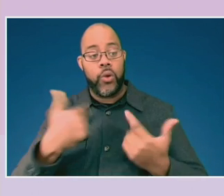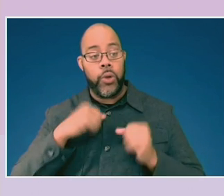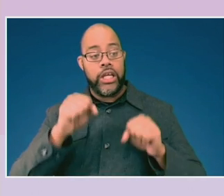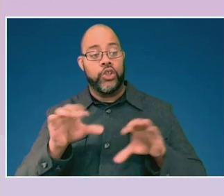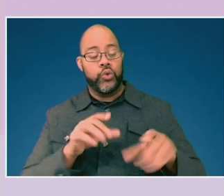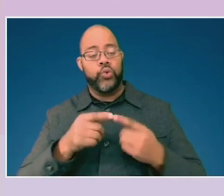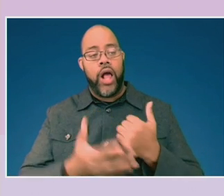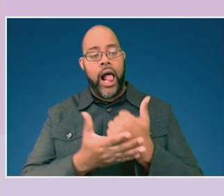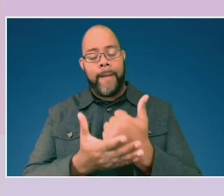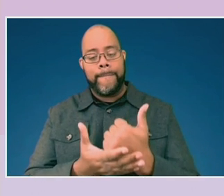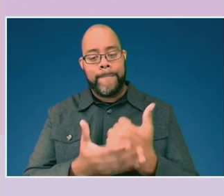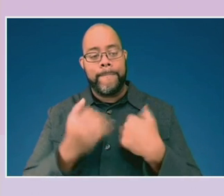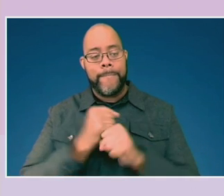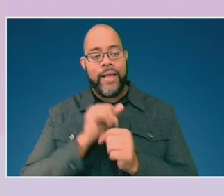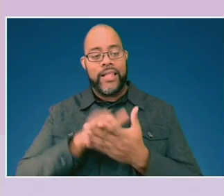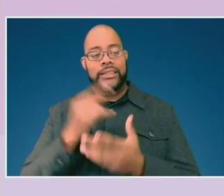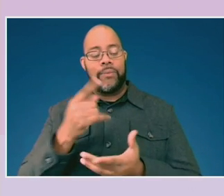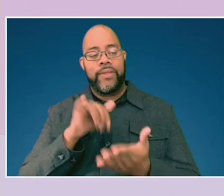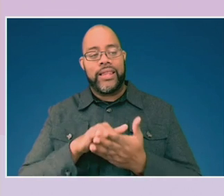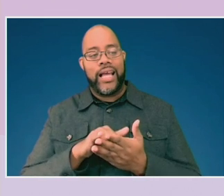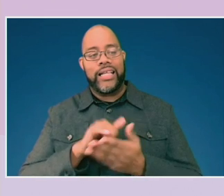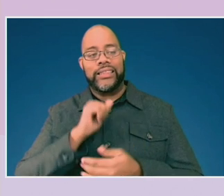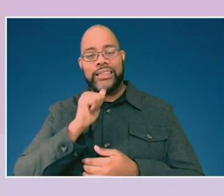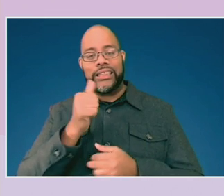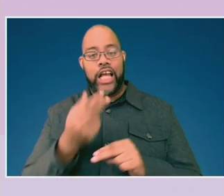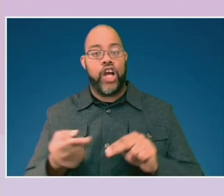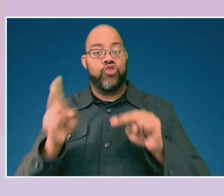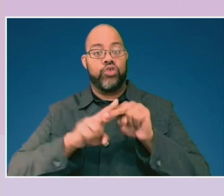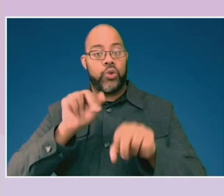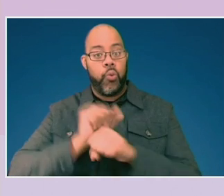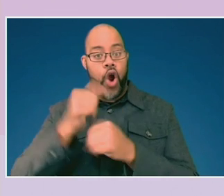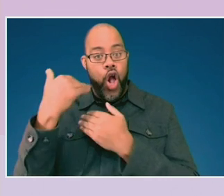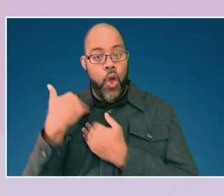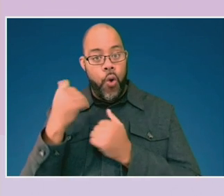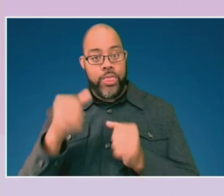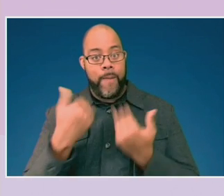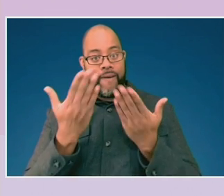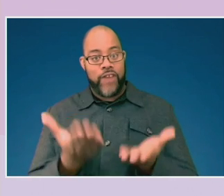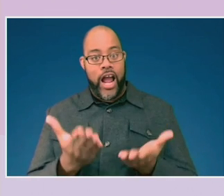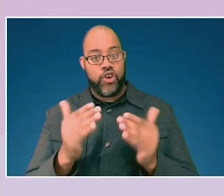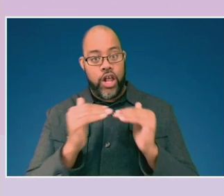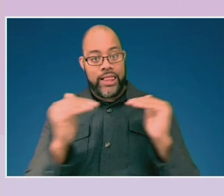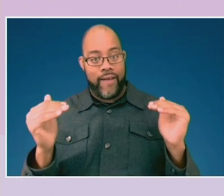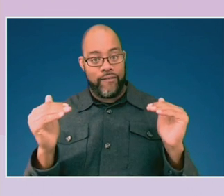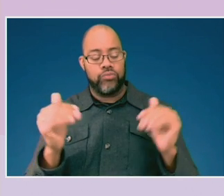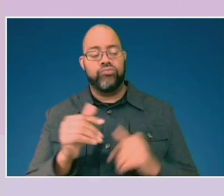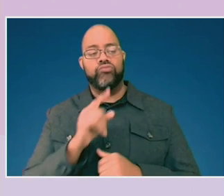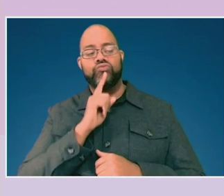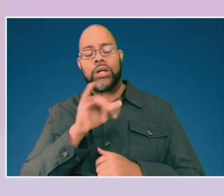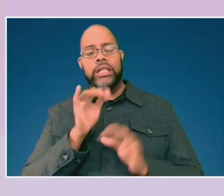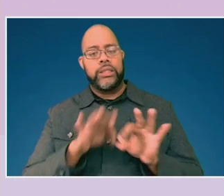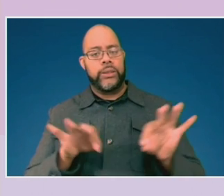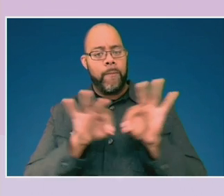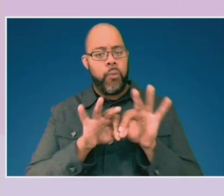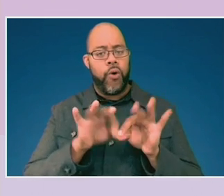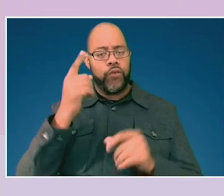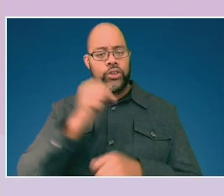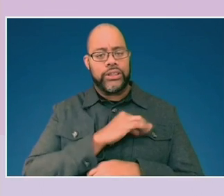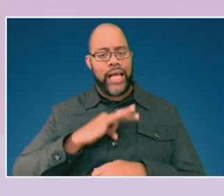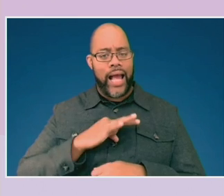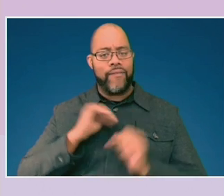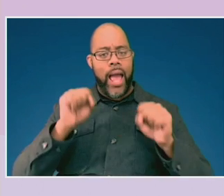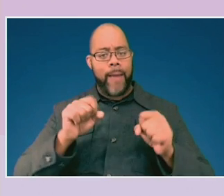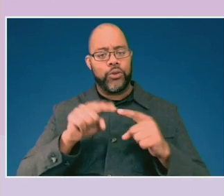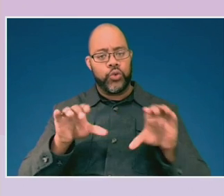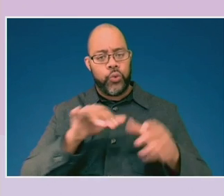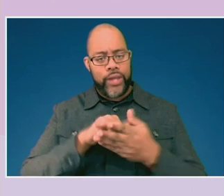help make this something that doesn't increase the workload at the provider level is really important for staff to be able to do this